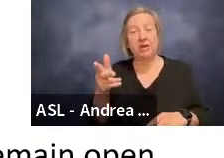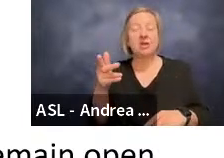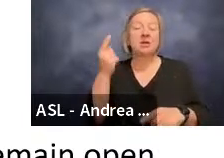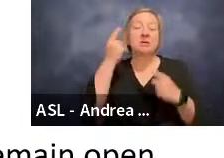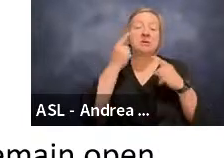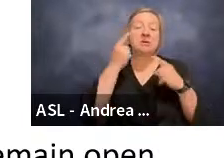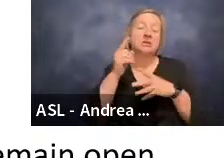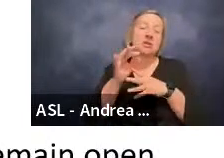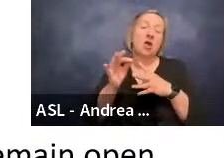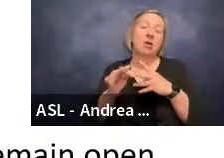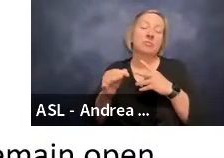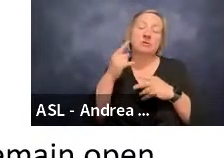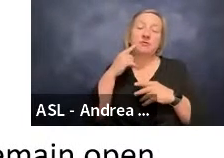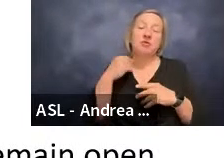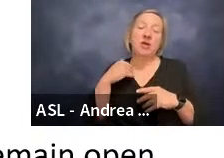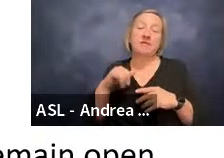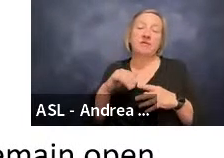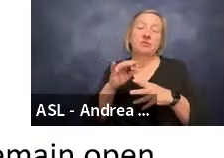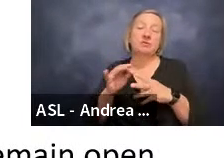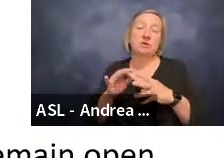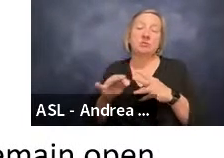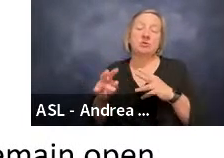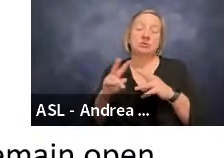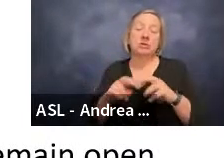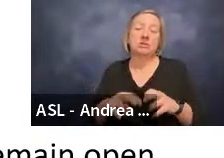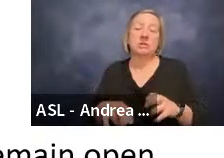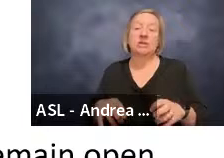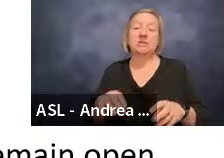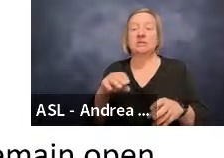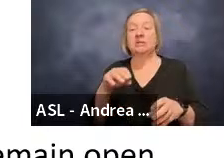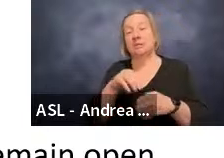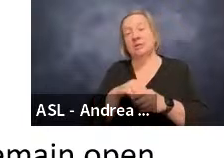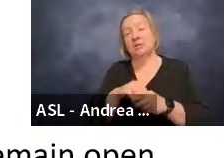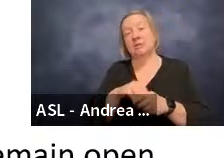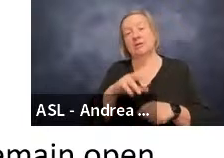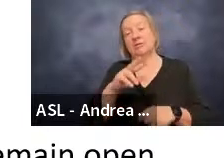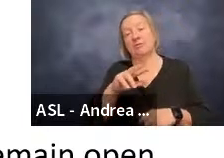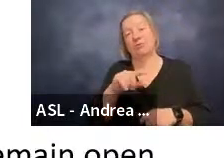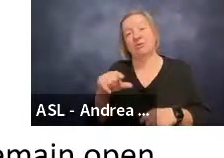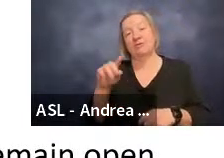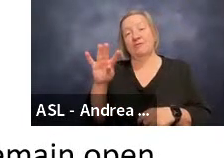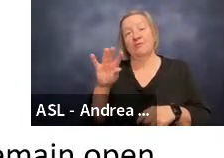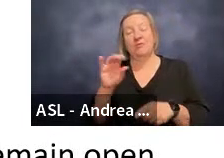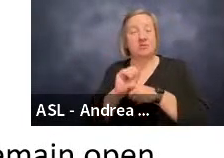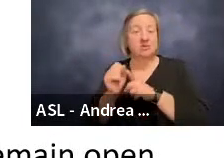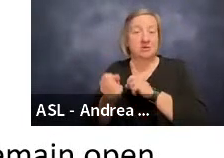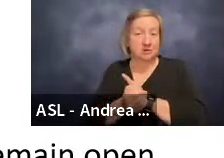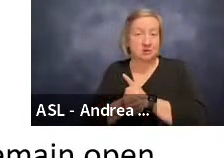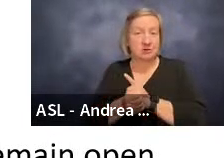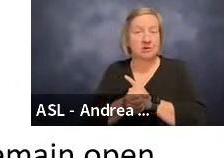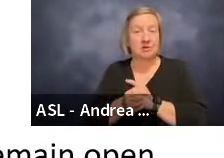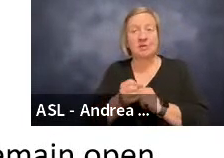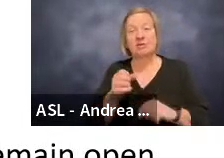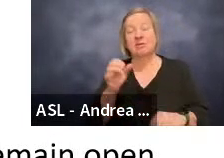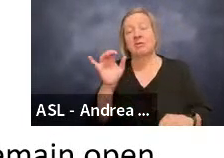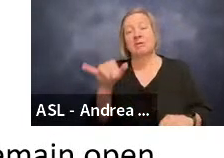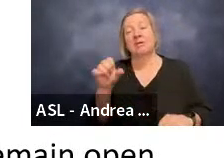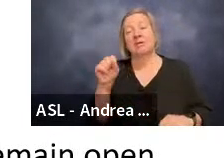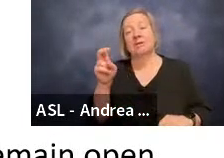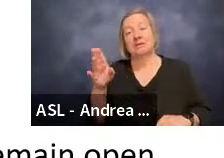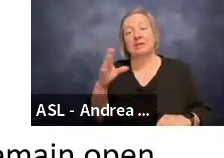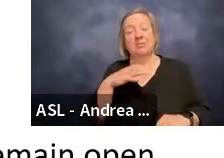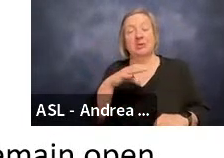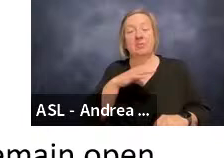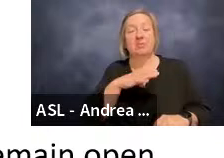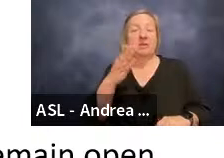for having some of those options assessed amongst the 3 or 4 scenarios that the subcommittee puts